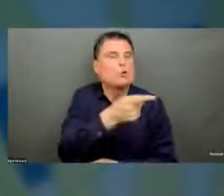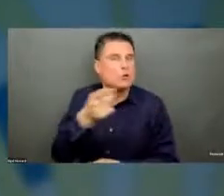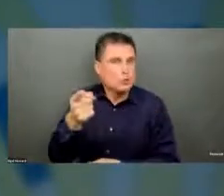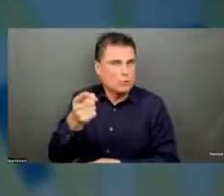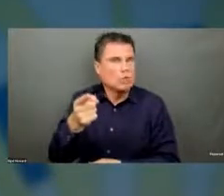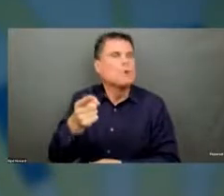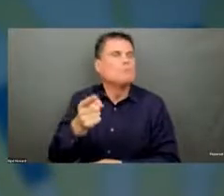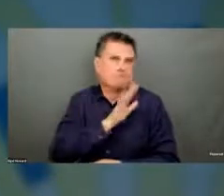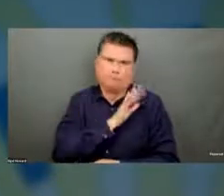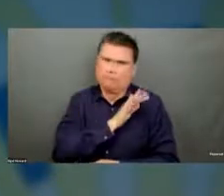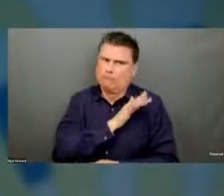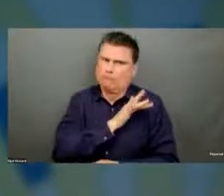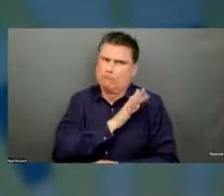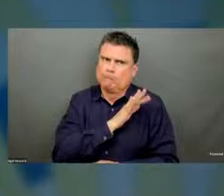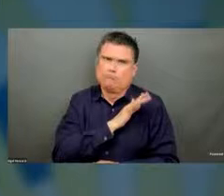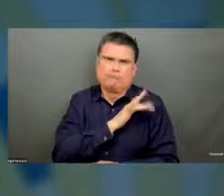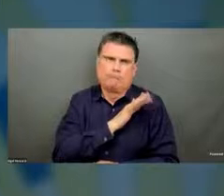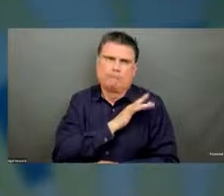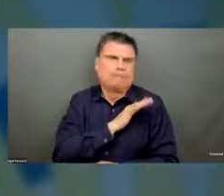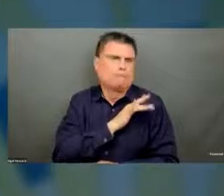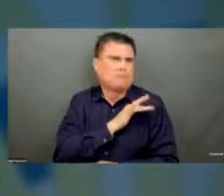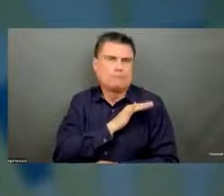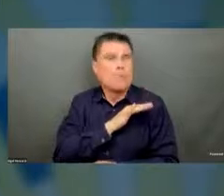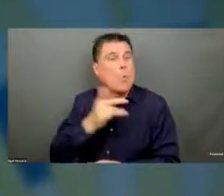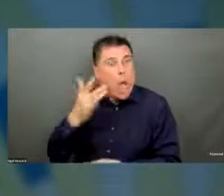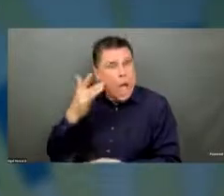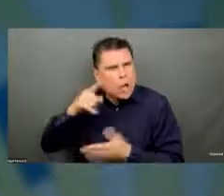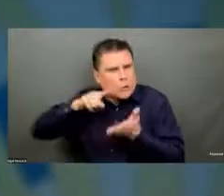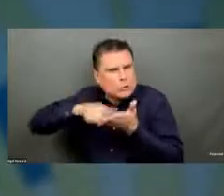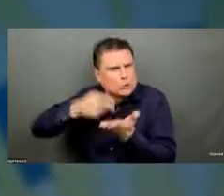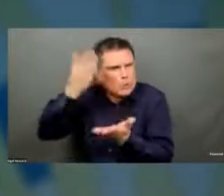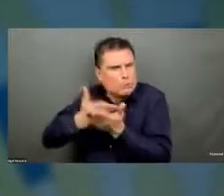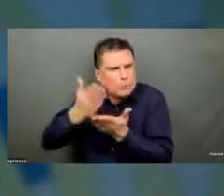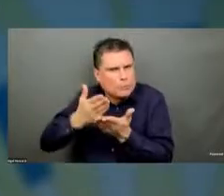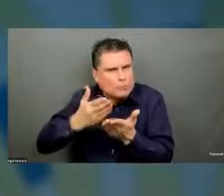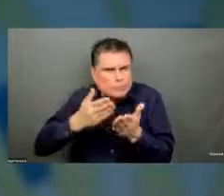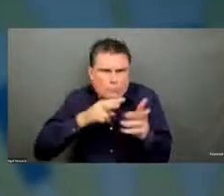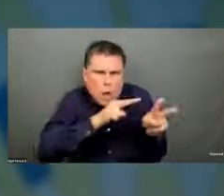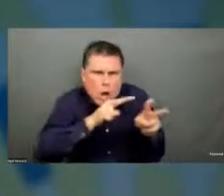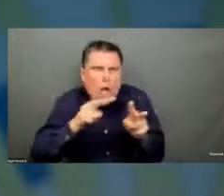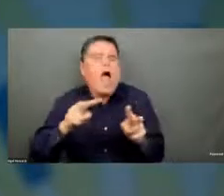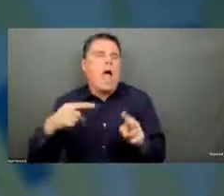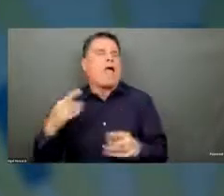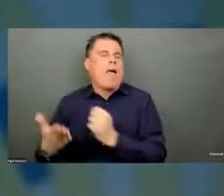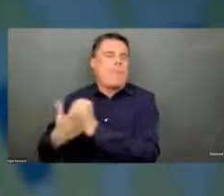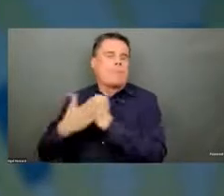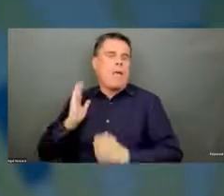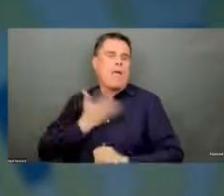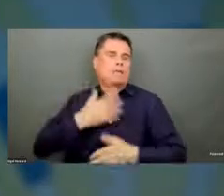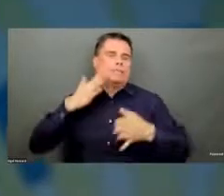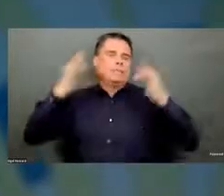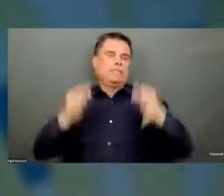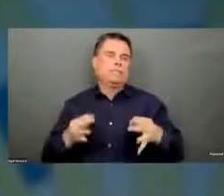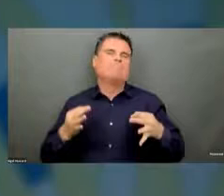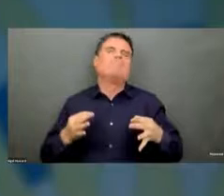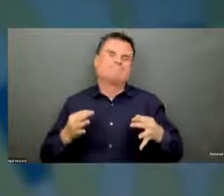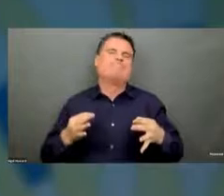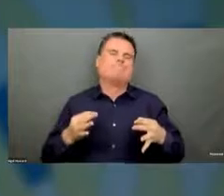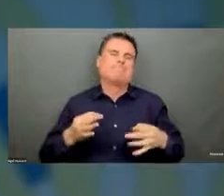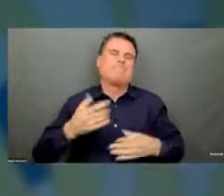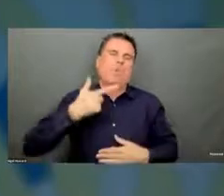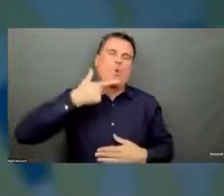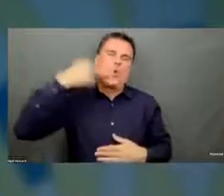to extend the interval for second doses so that we can protect more people more quickly